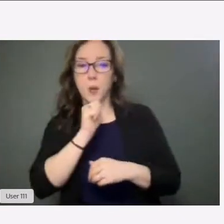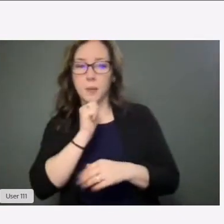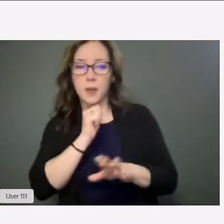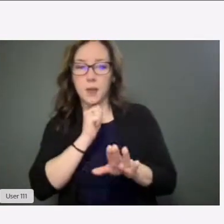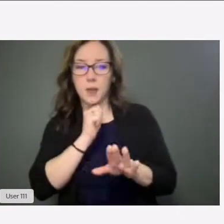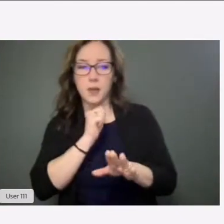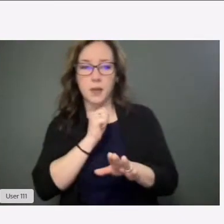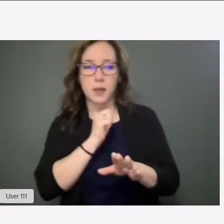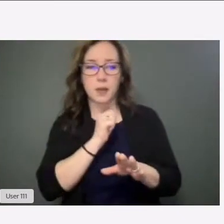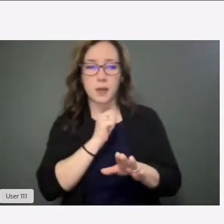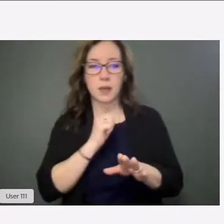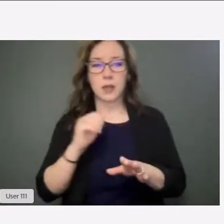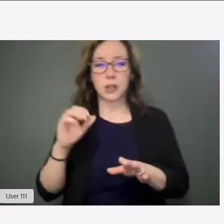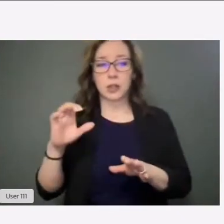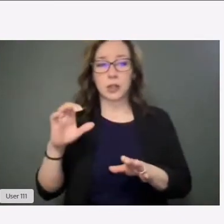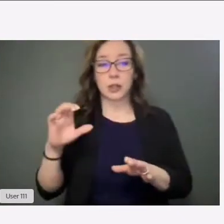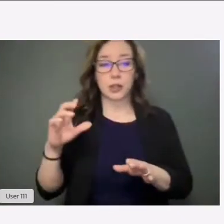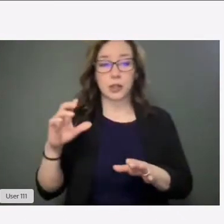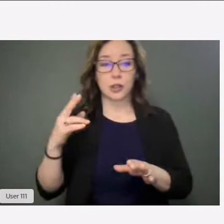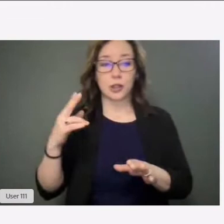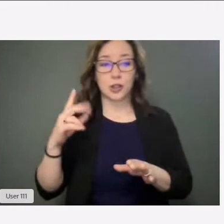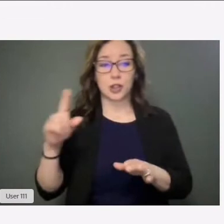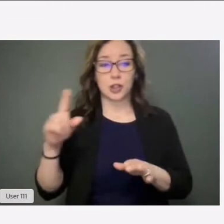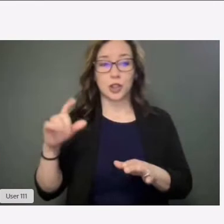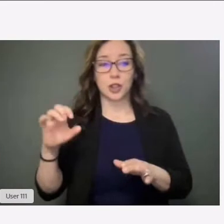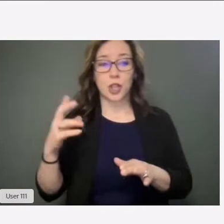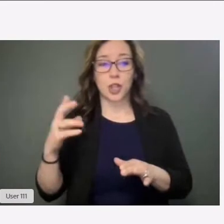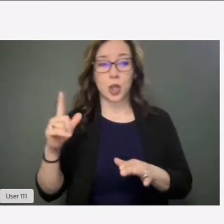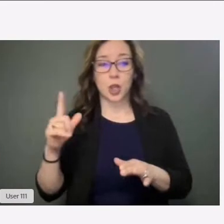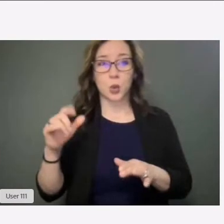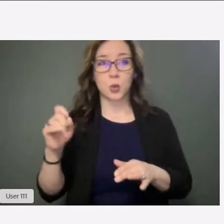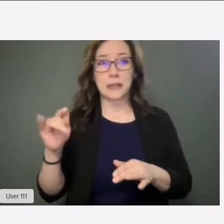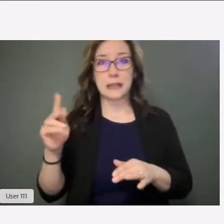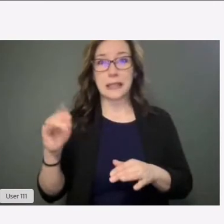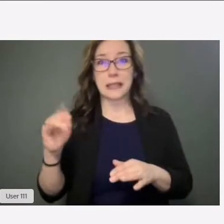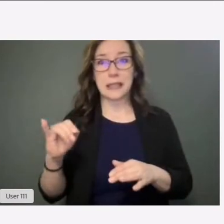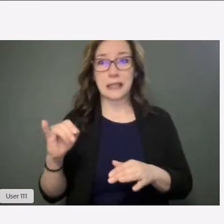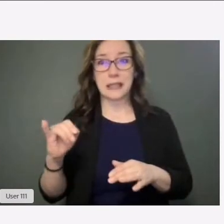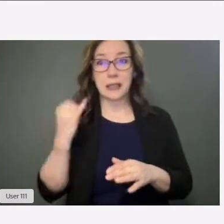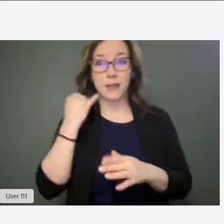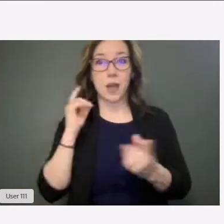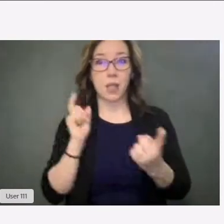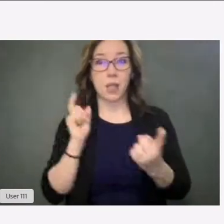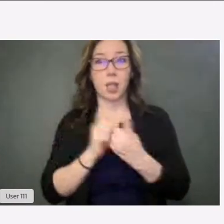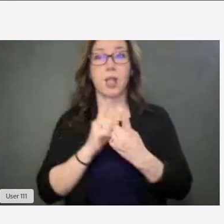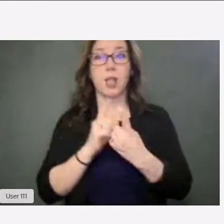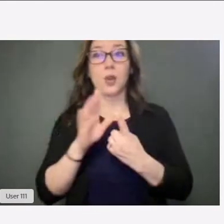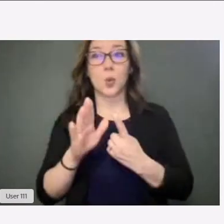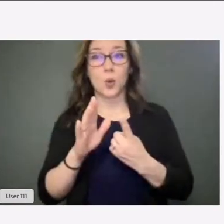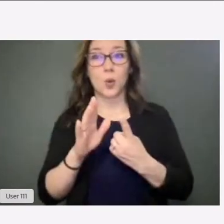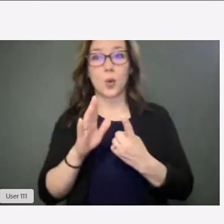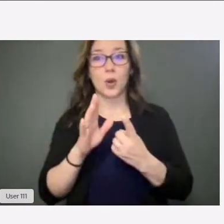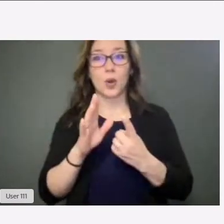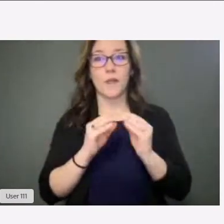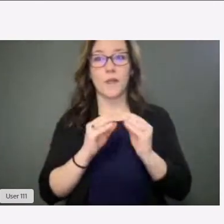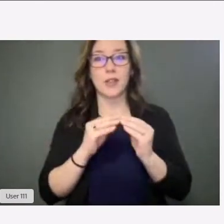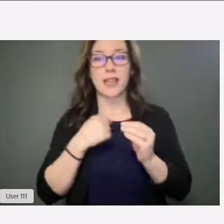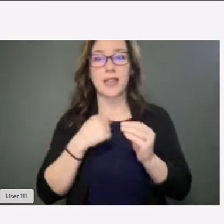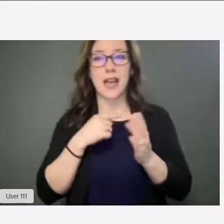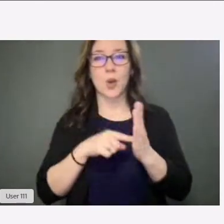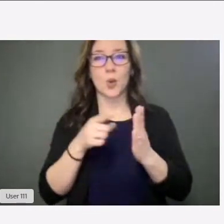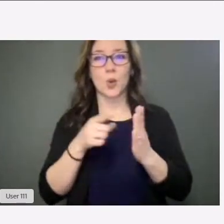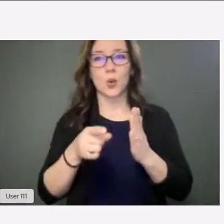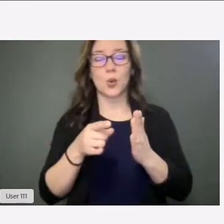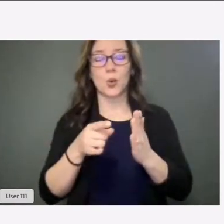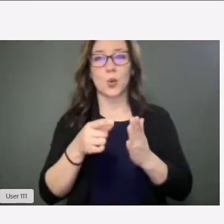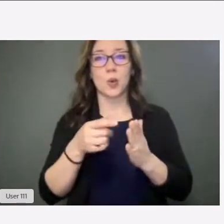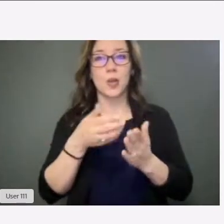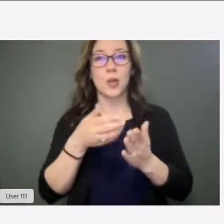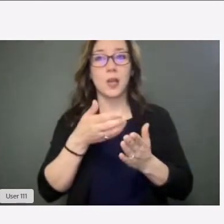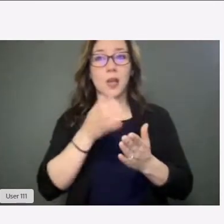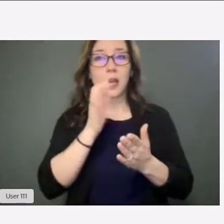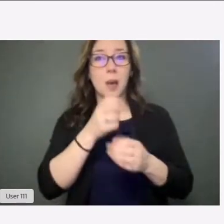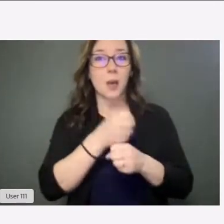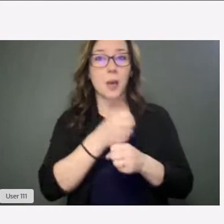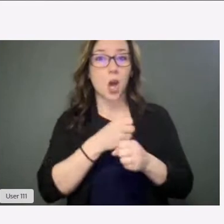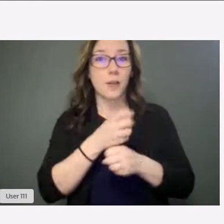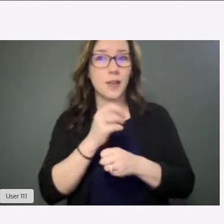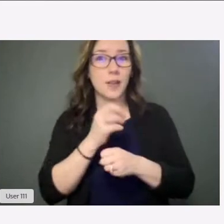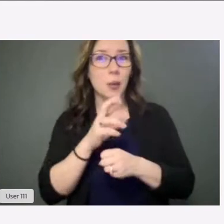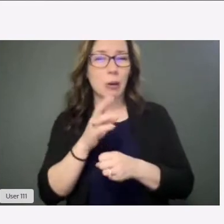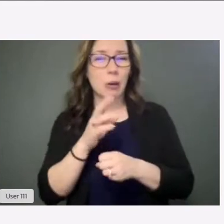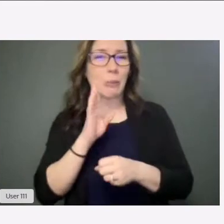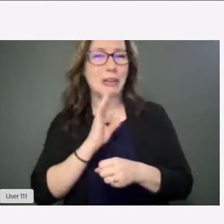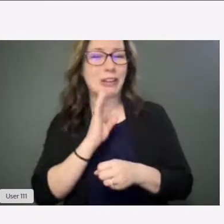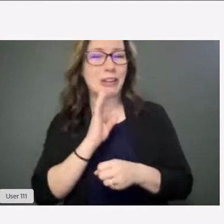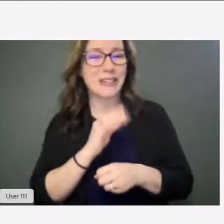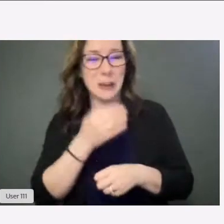Chekluski. Robert, if I run into you at a conference sometime and I butchered that word, I owe you a beer or a cup of coffee or your last name. Rather, Robert